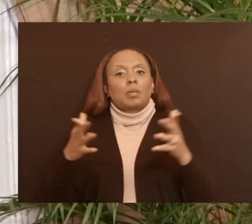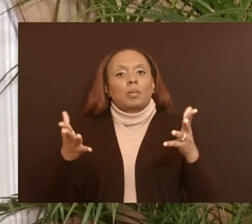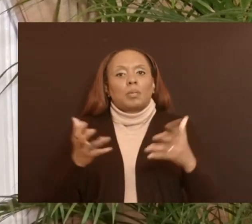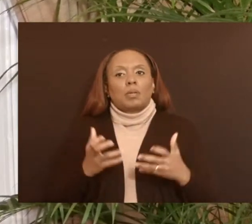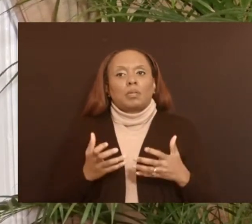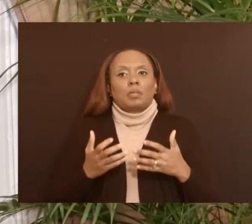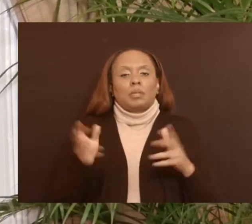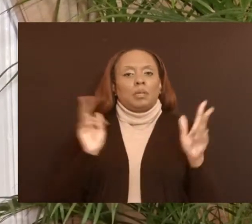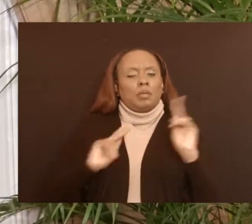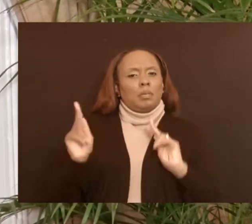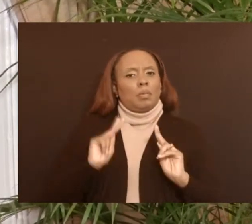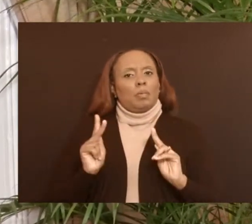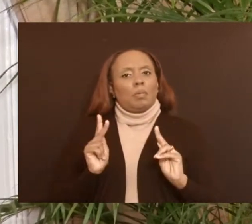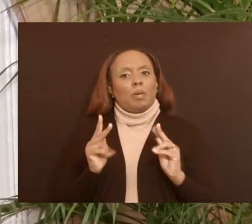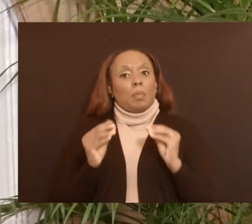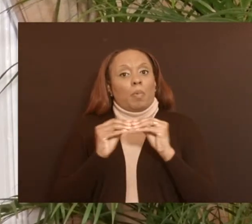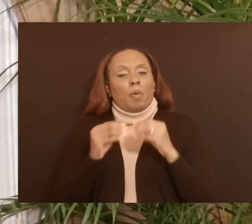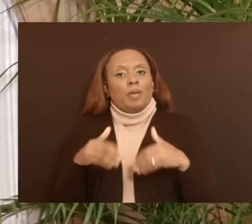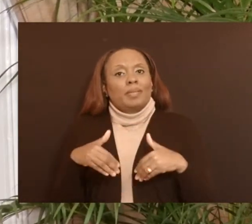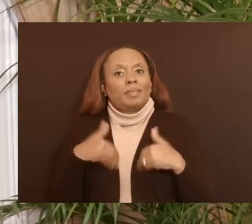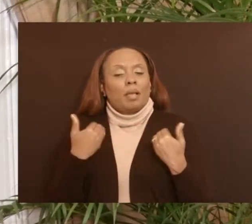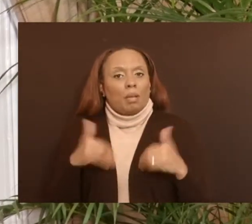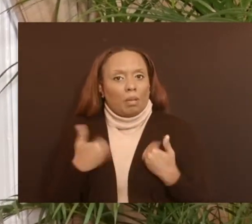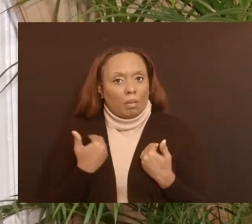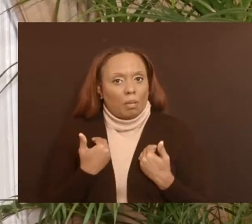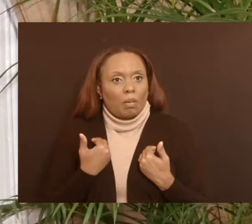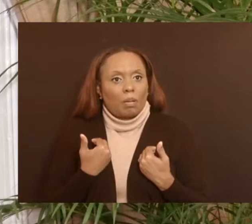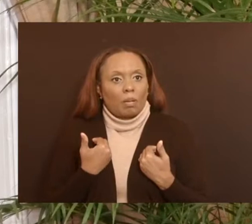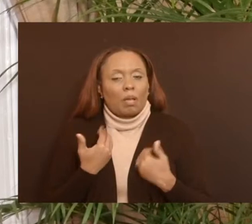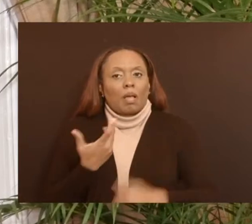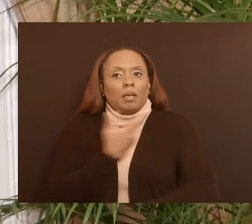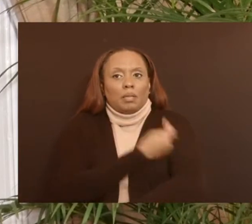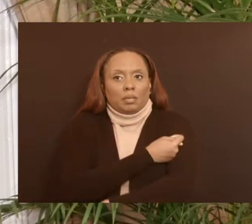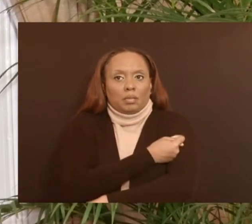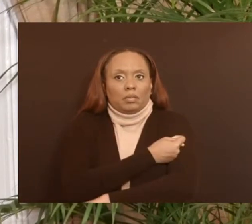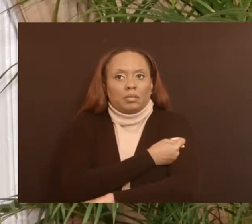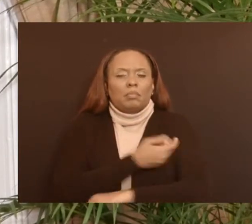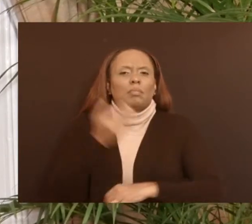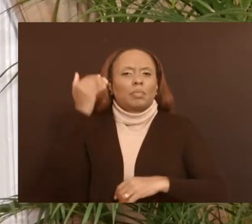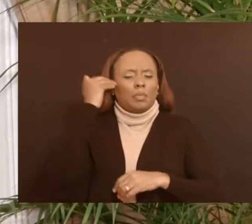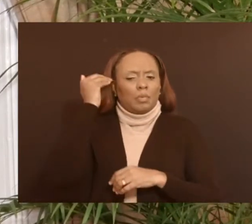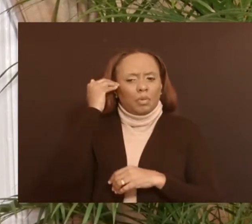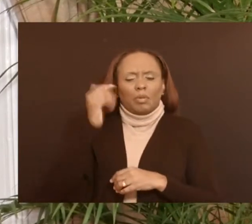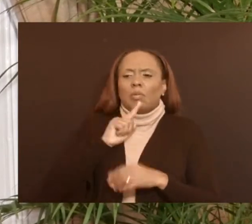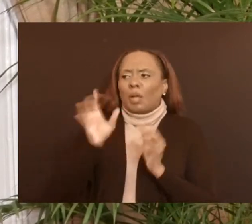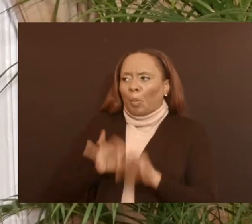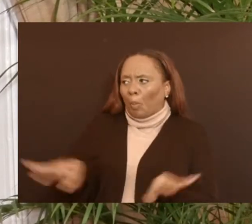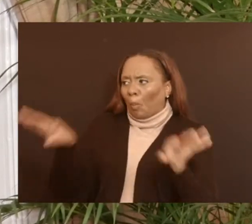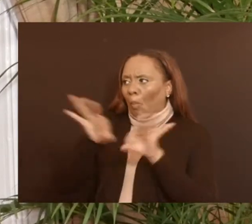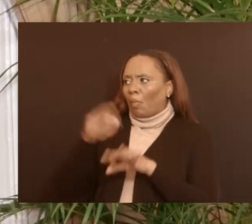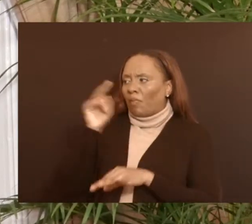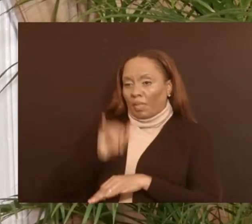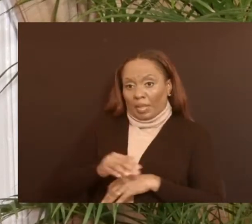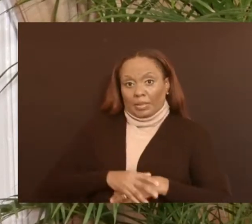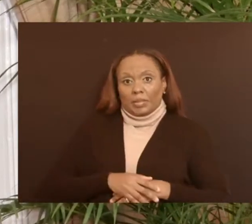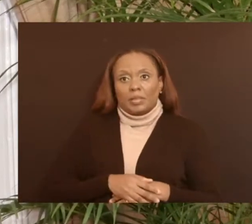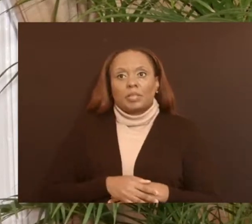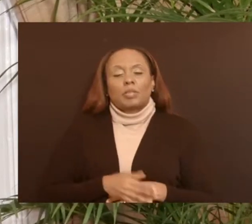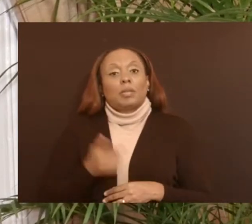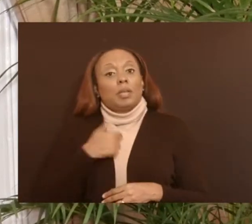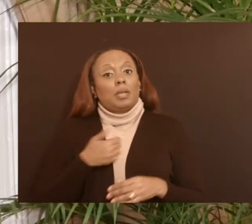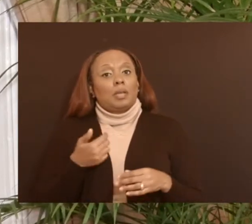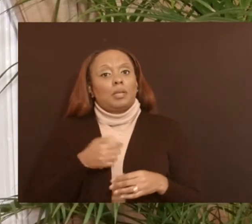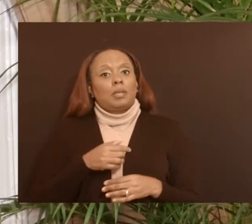group, because we know that that population is still a vulnerable population. So in closing, I'm asking